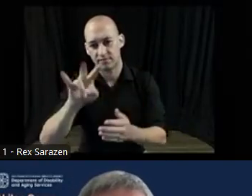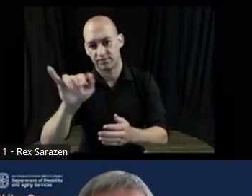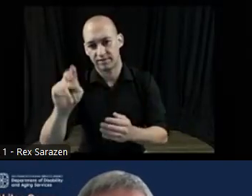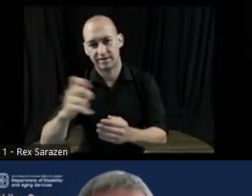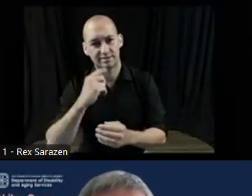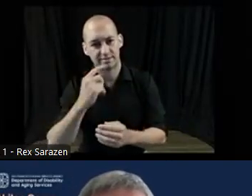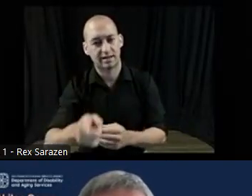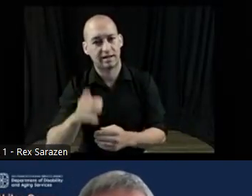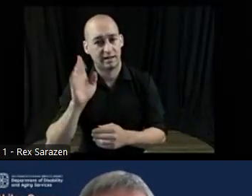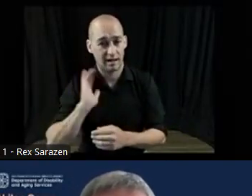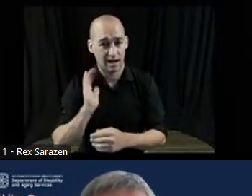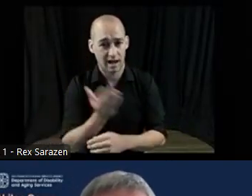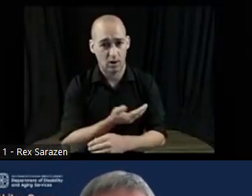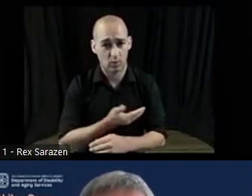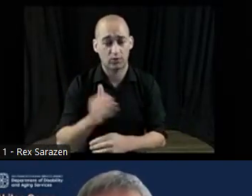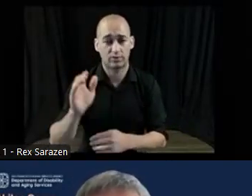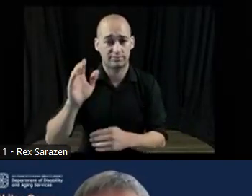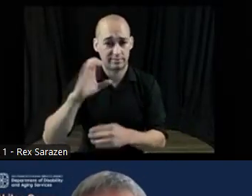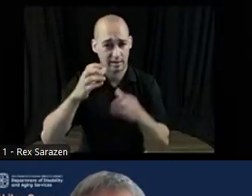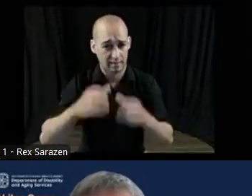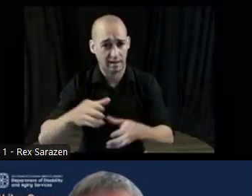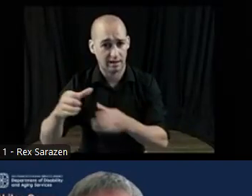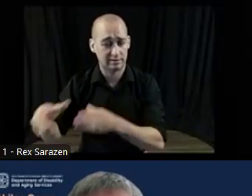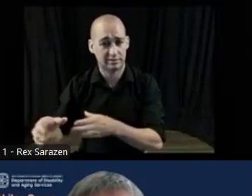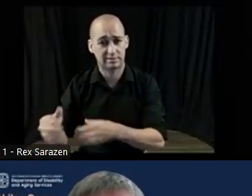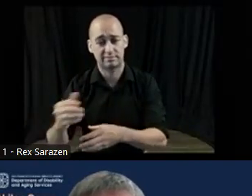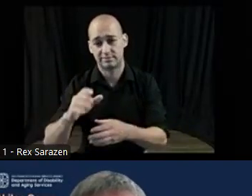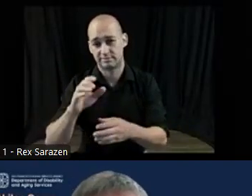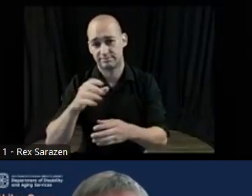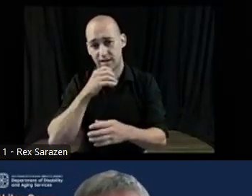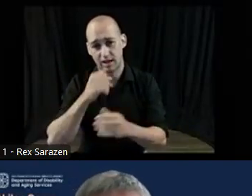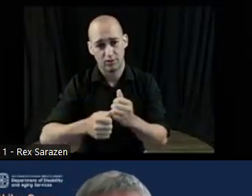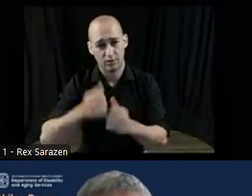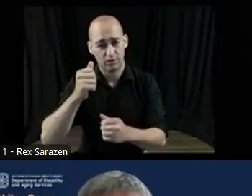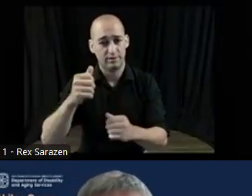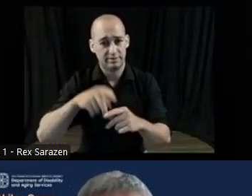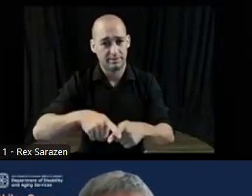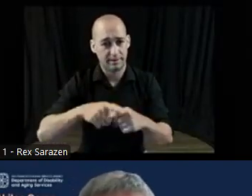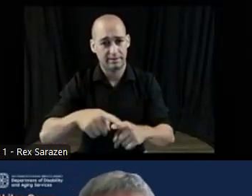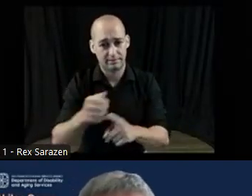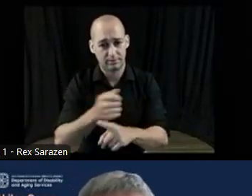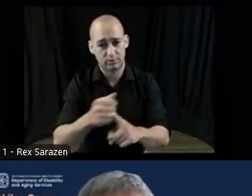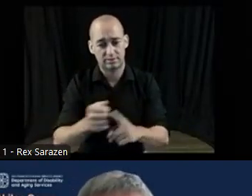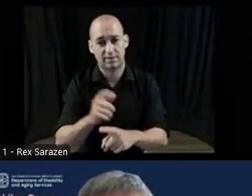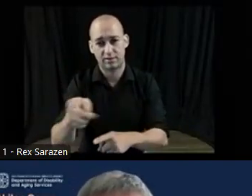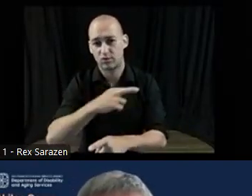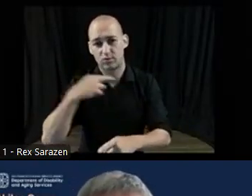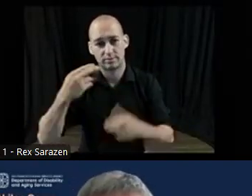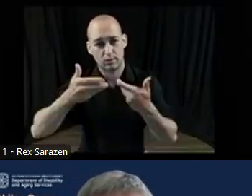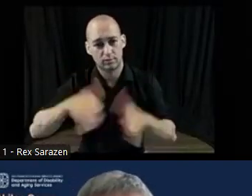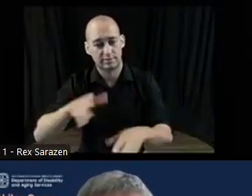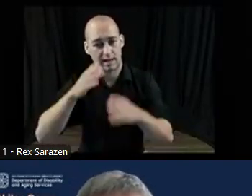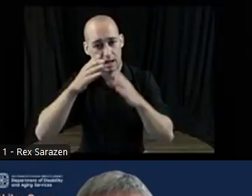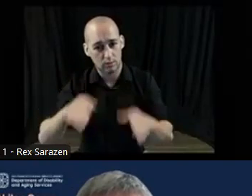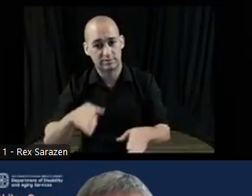elder independent adult abuse, when they were at risk of losing their housing, or were subjected to